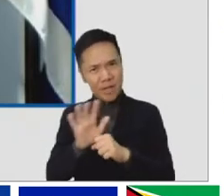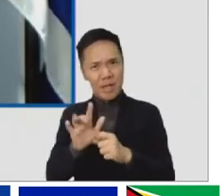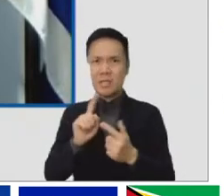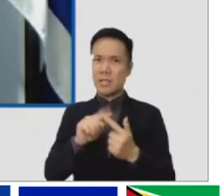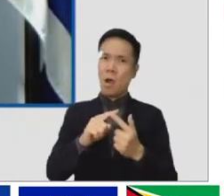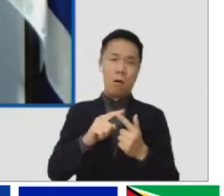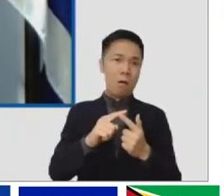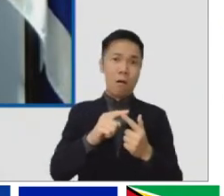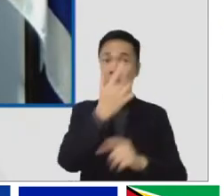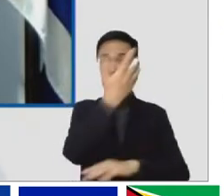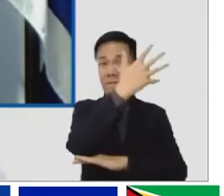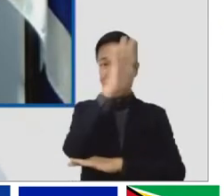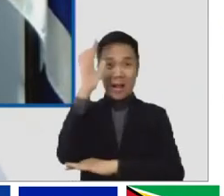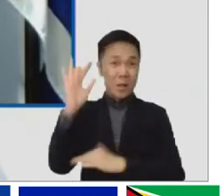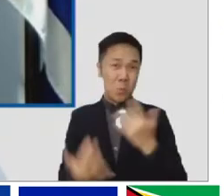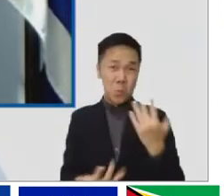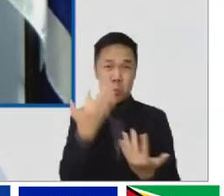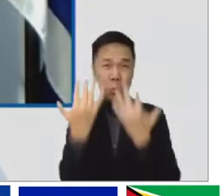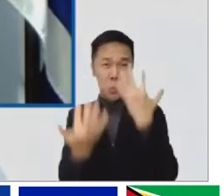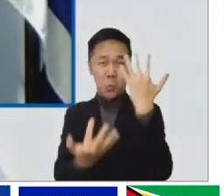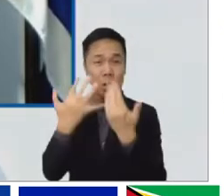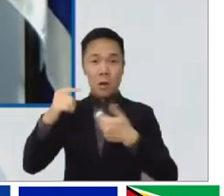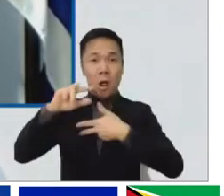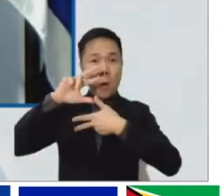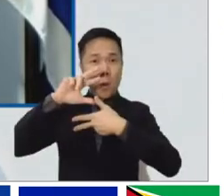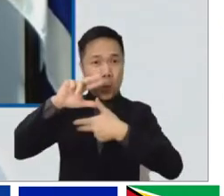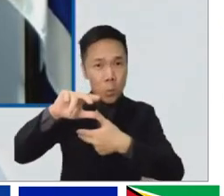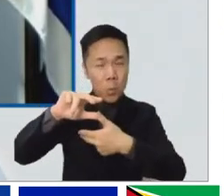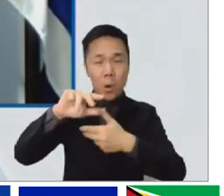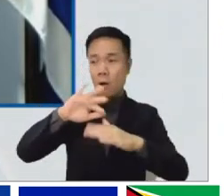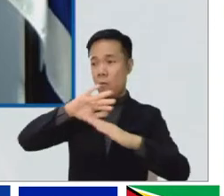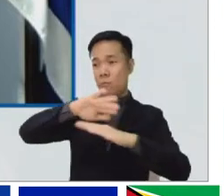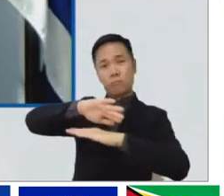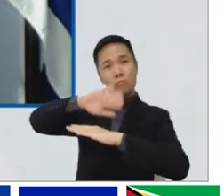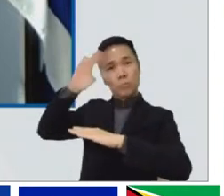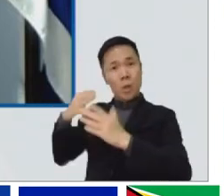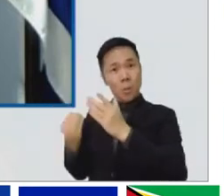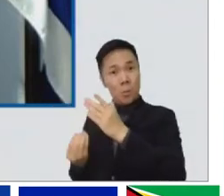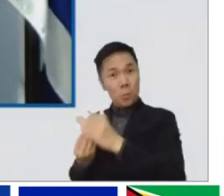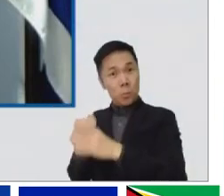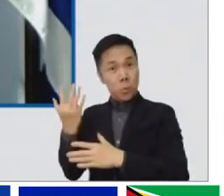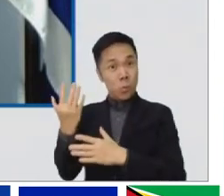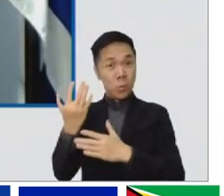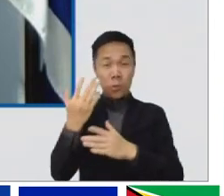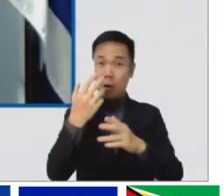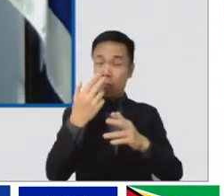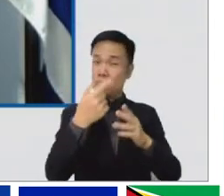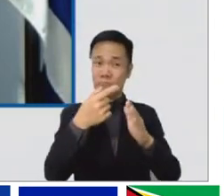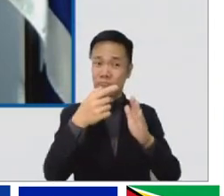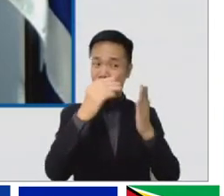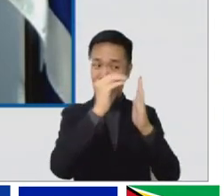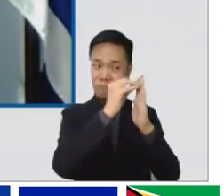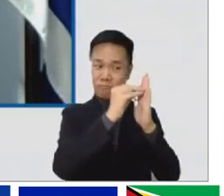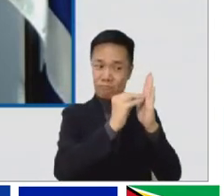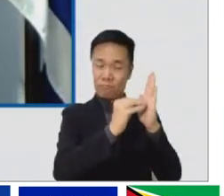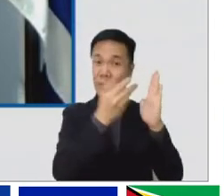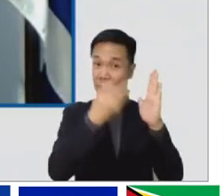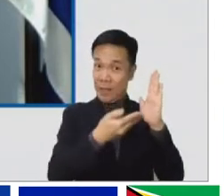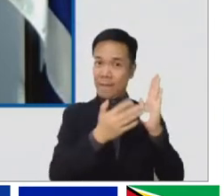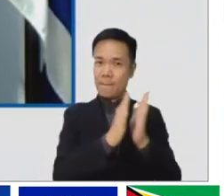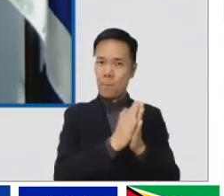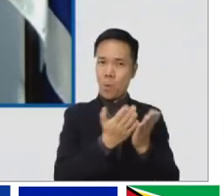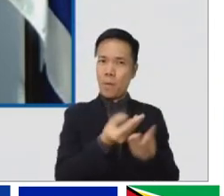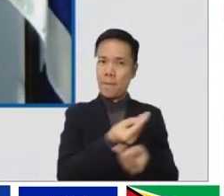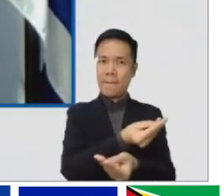or mountain eruptions, has to be given to the citizenship timely and